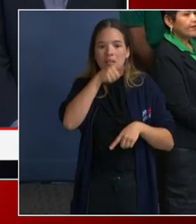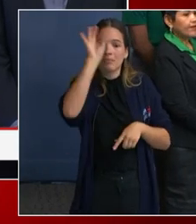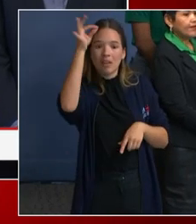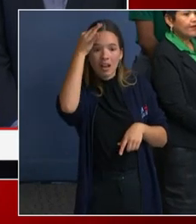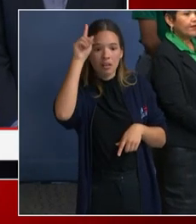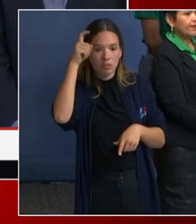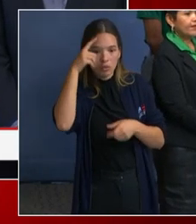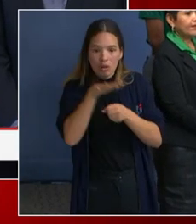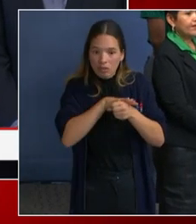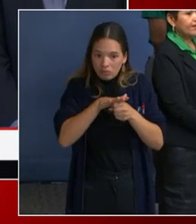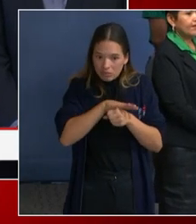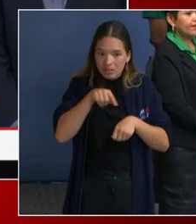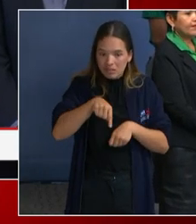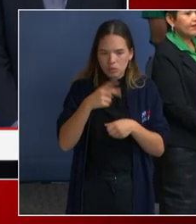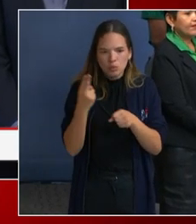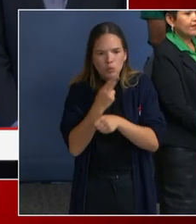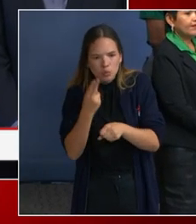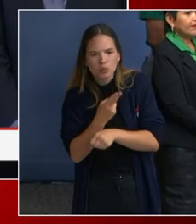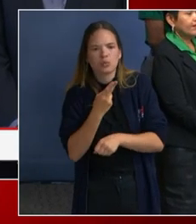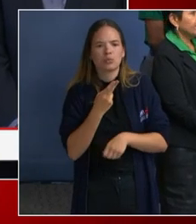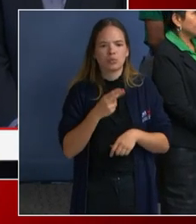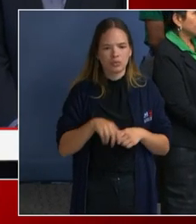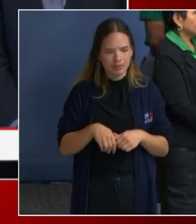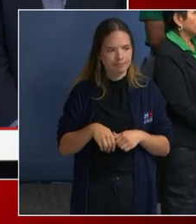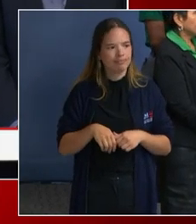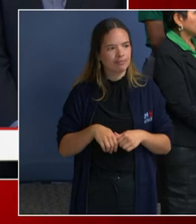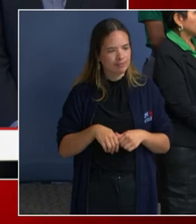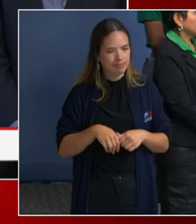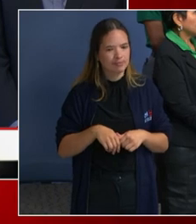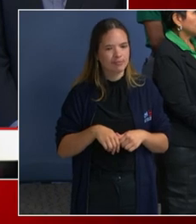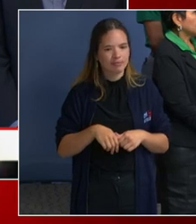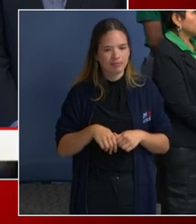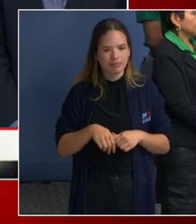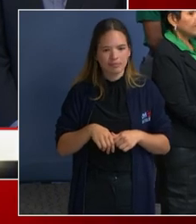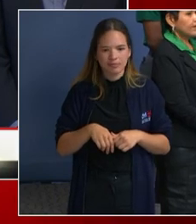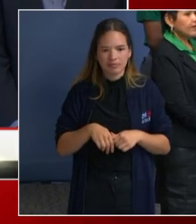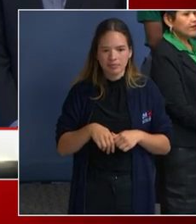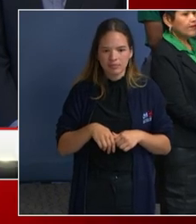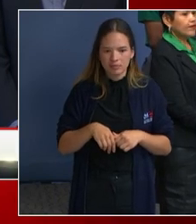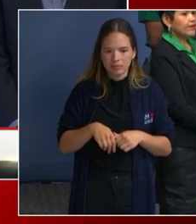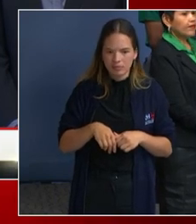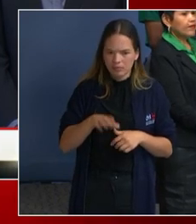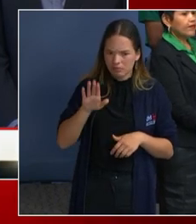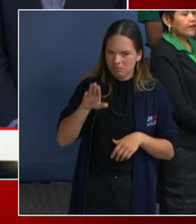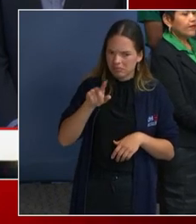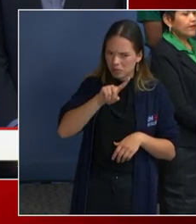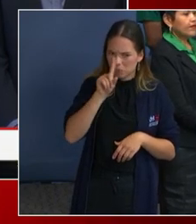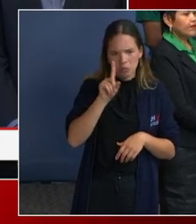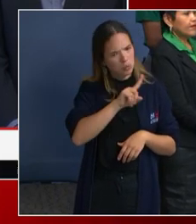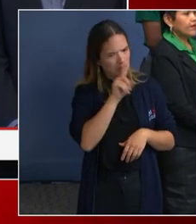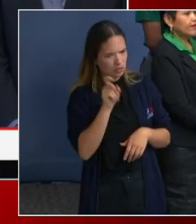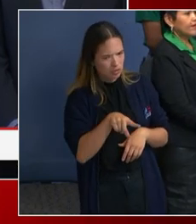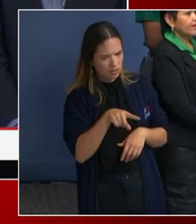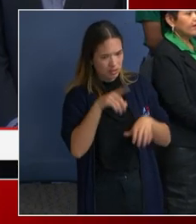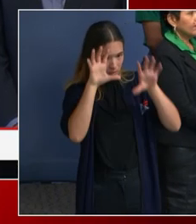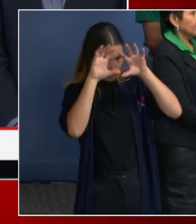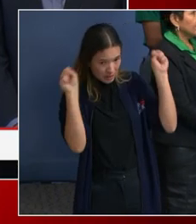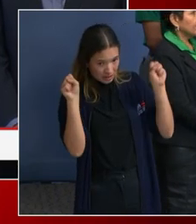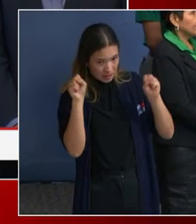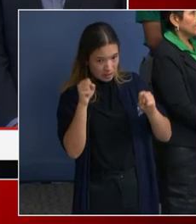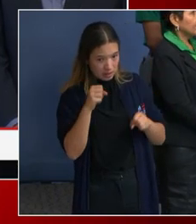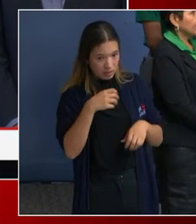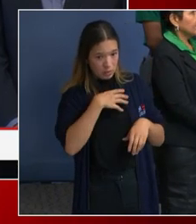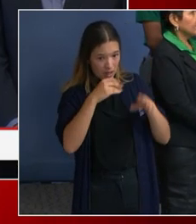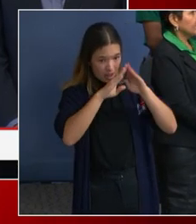is he partly to blame here then? Is the federal government? The president? Yes. The president, the White House, and